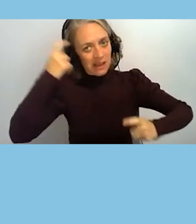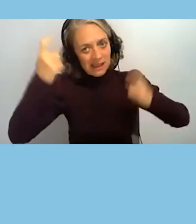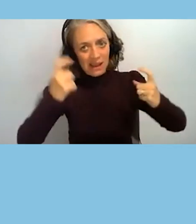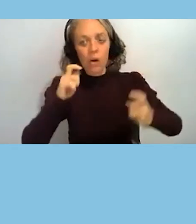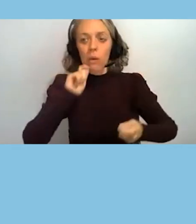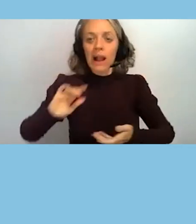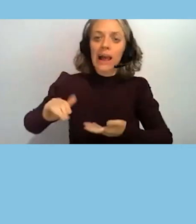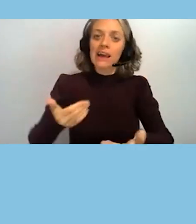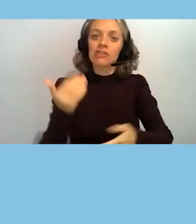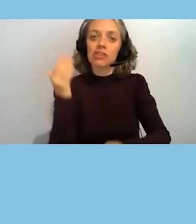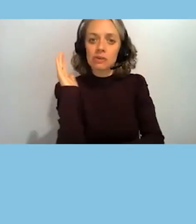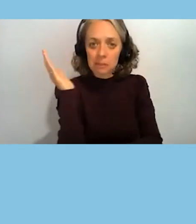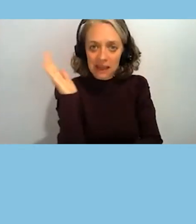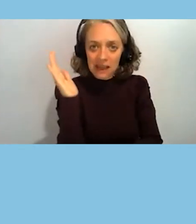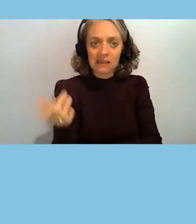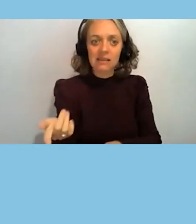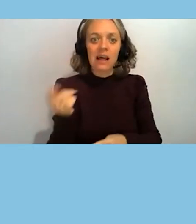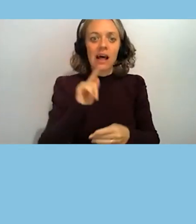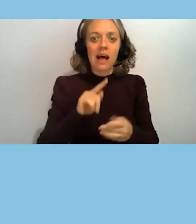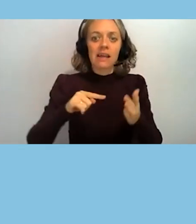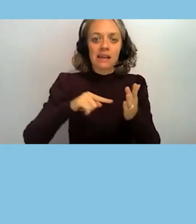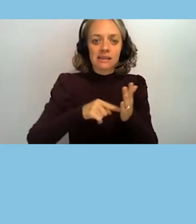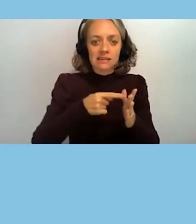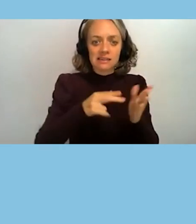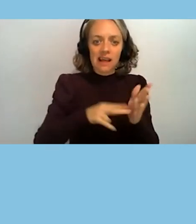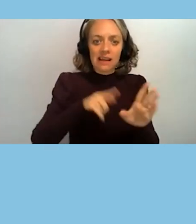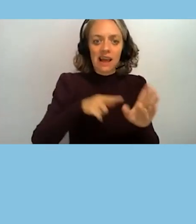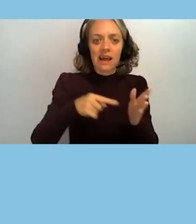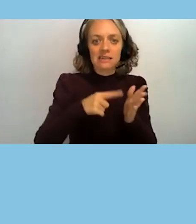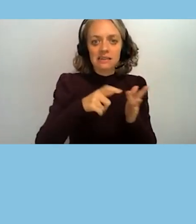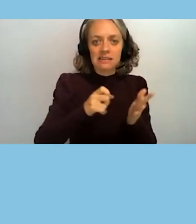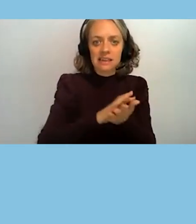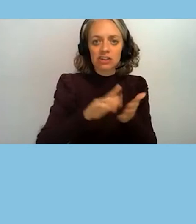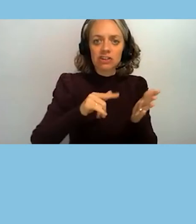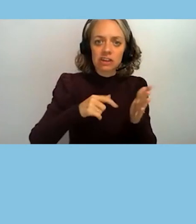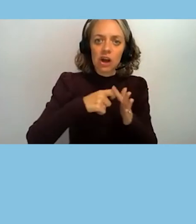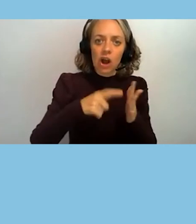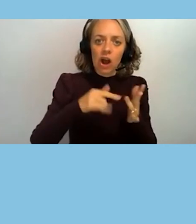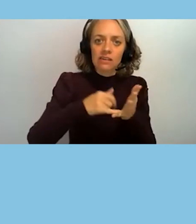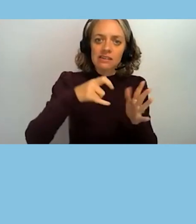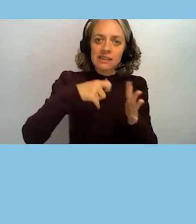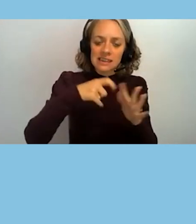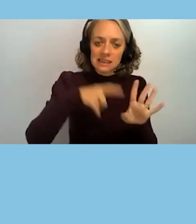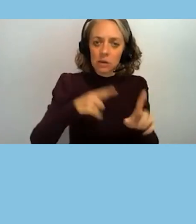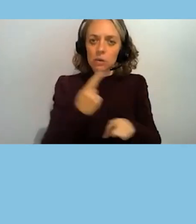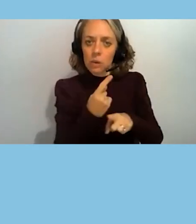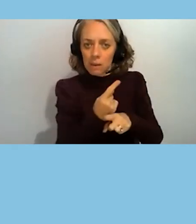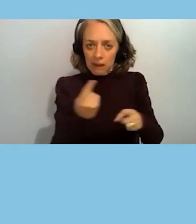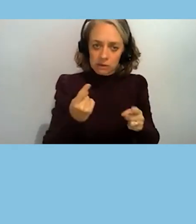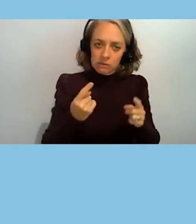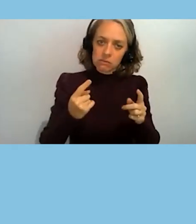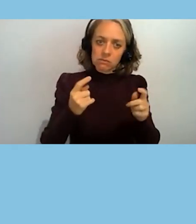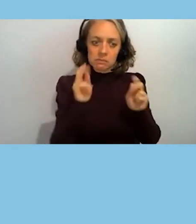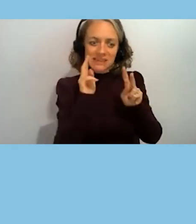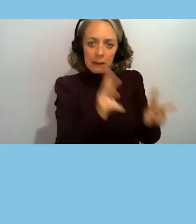in a moment, and then we're going to have Tanya Titchkosky, who'll speak on encountering access as perception. Louise Hickman then